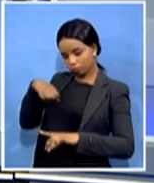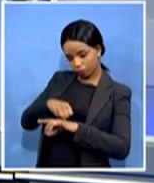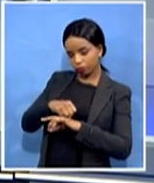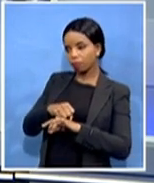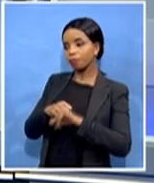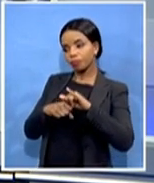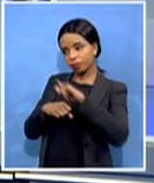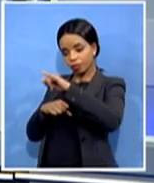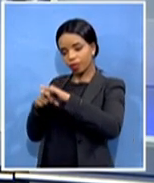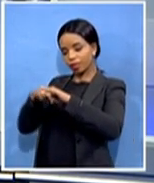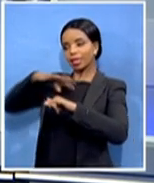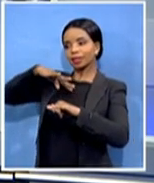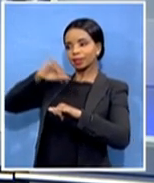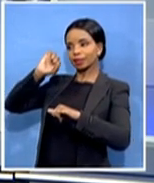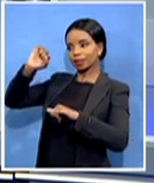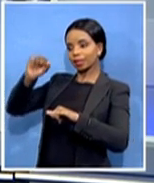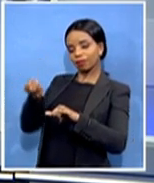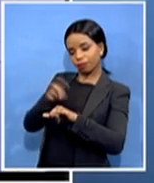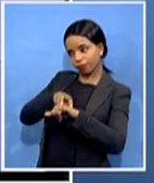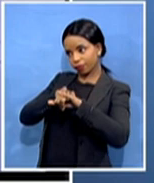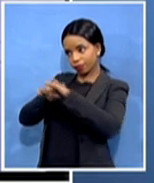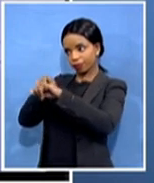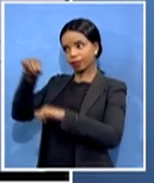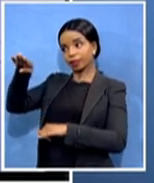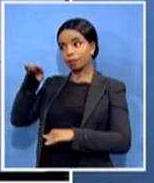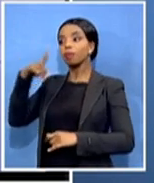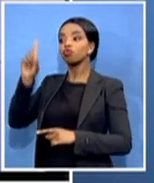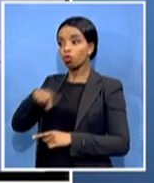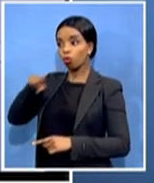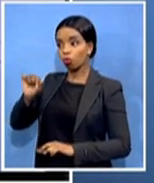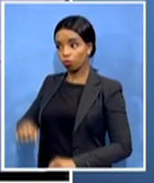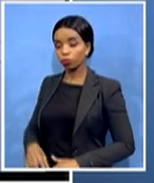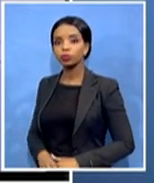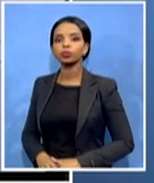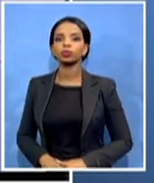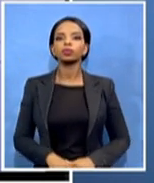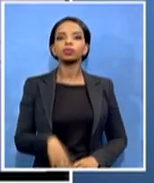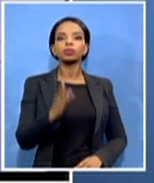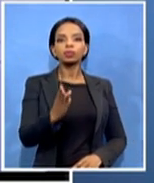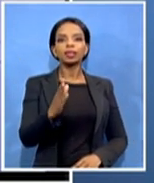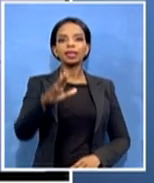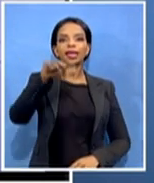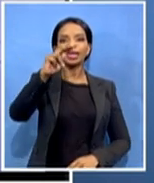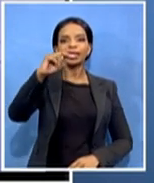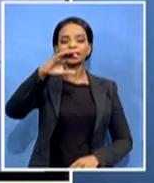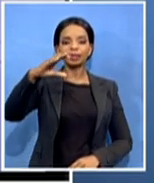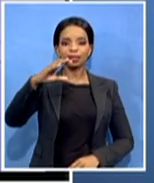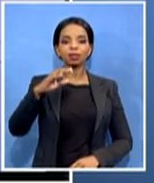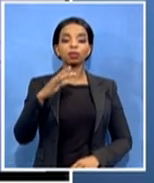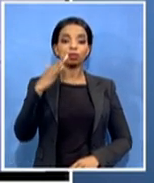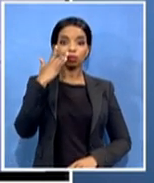that? The ANC has indicated that where mistakes have been made, it will right them. And I want to believe